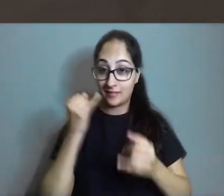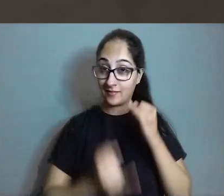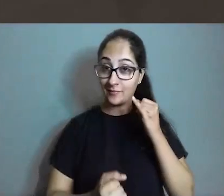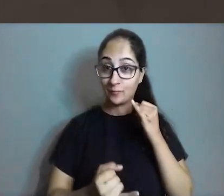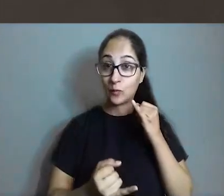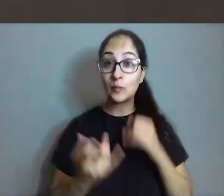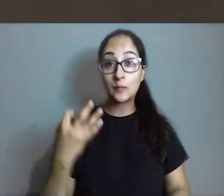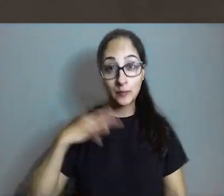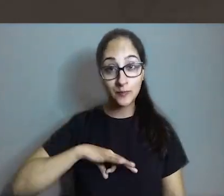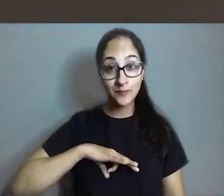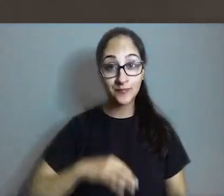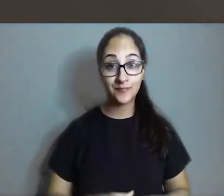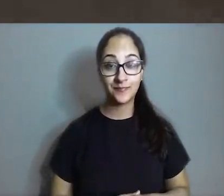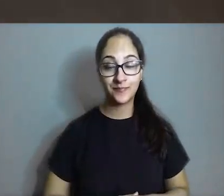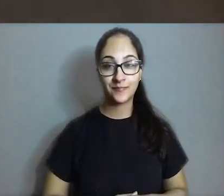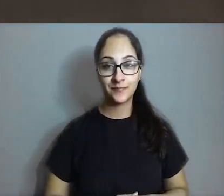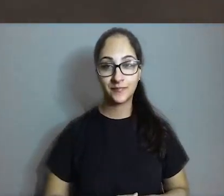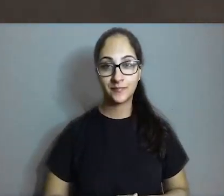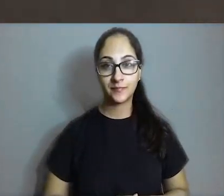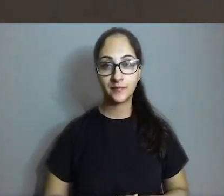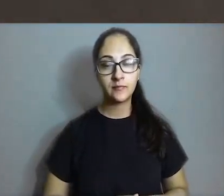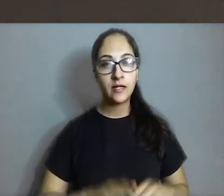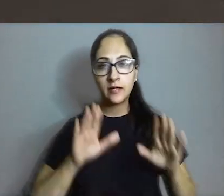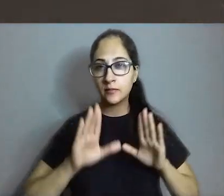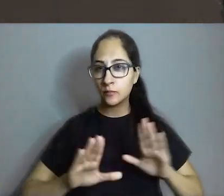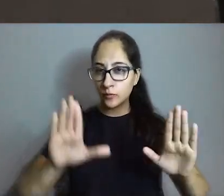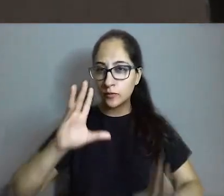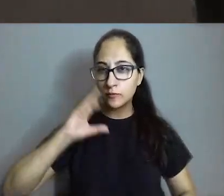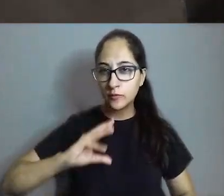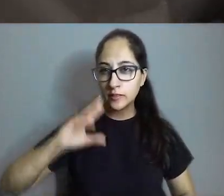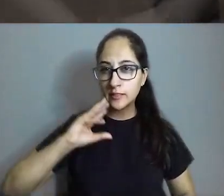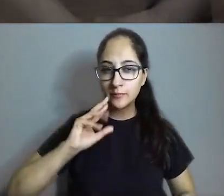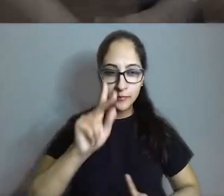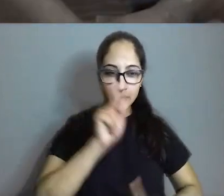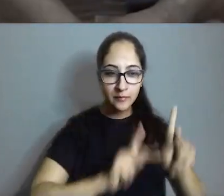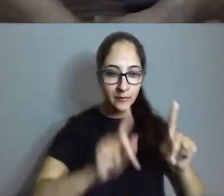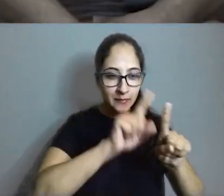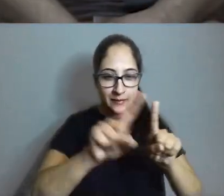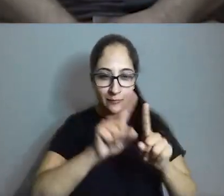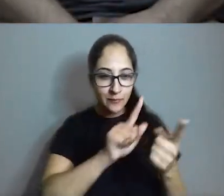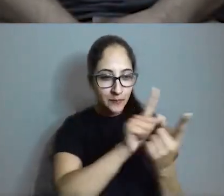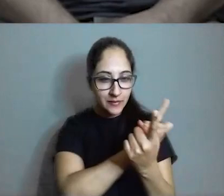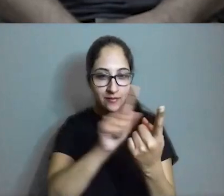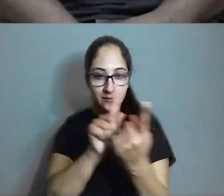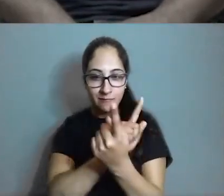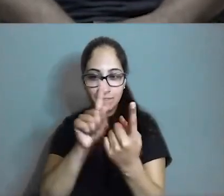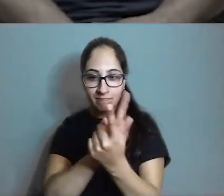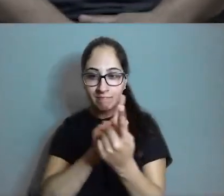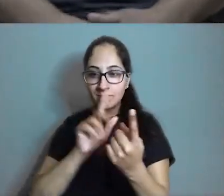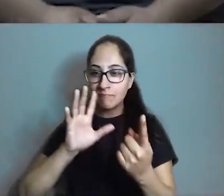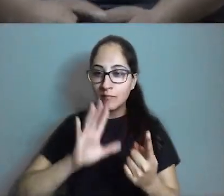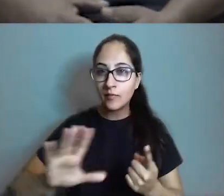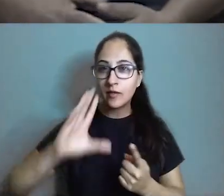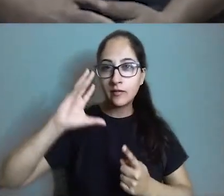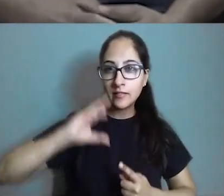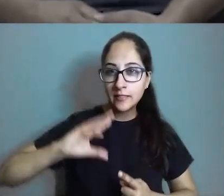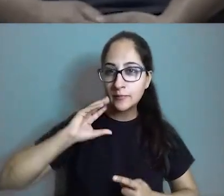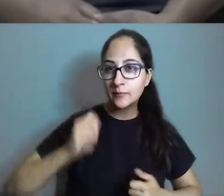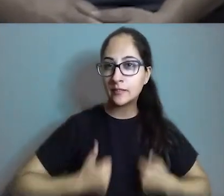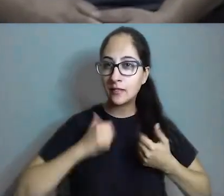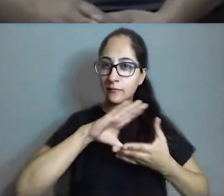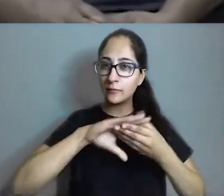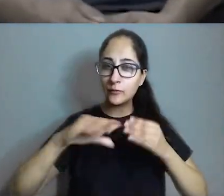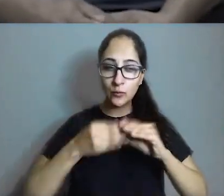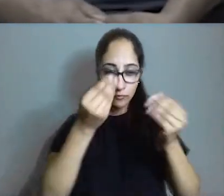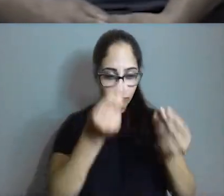highlight to be able to connect with so many different people and to learn about their stories and to really realize that we really truly were and